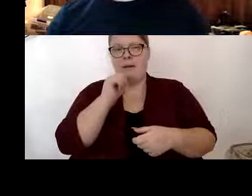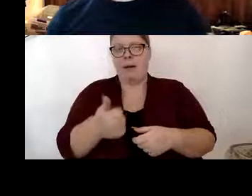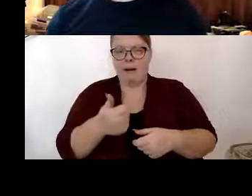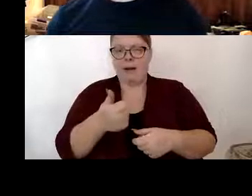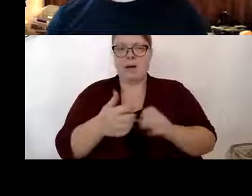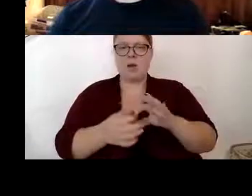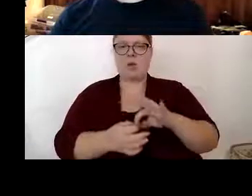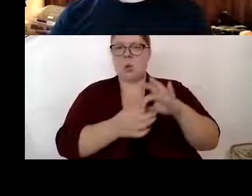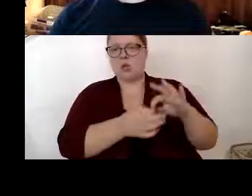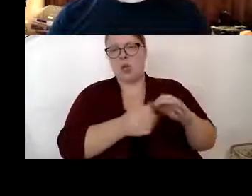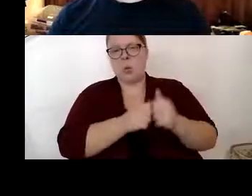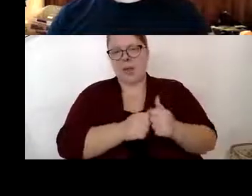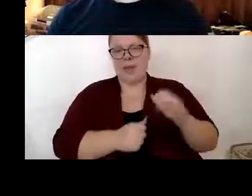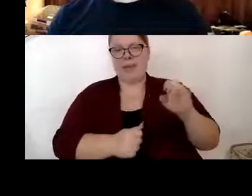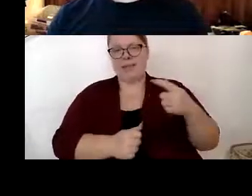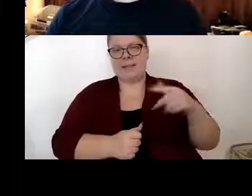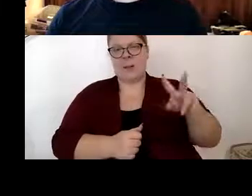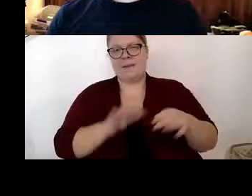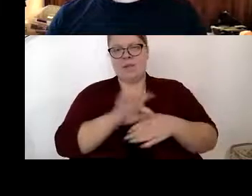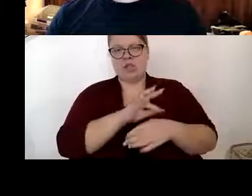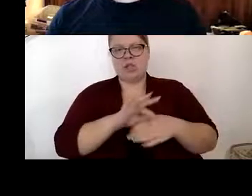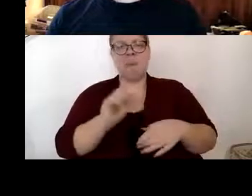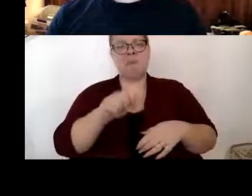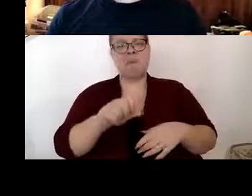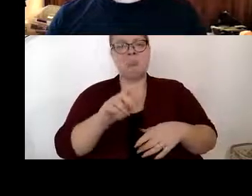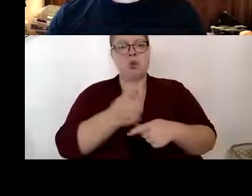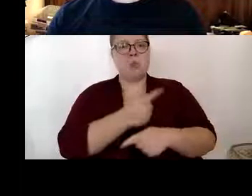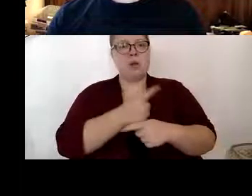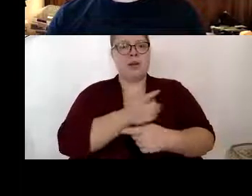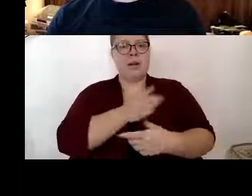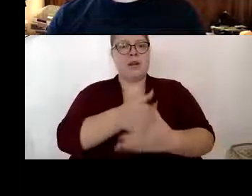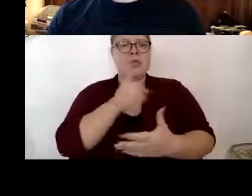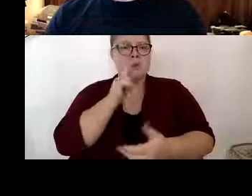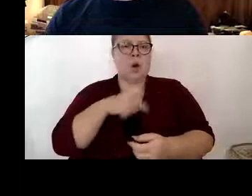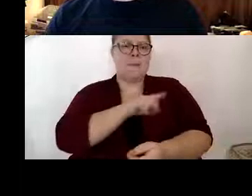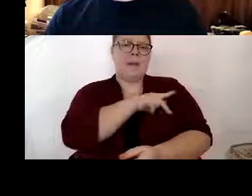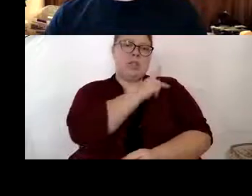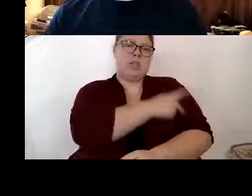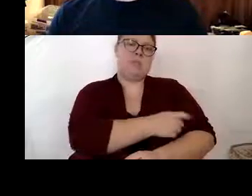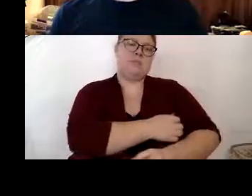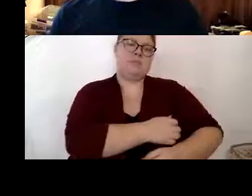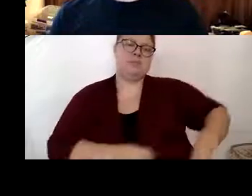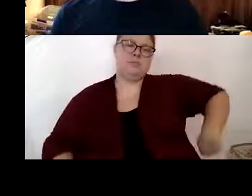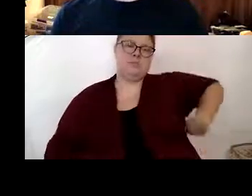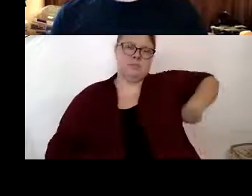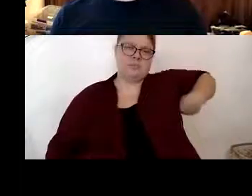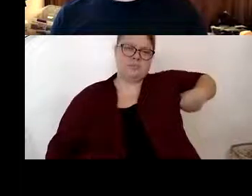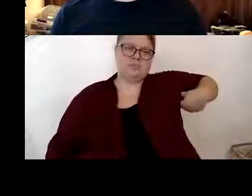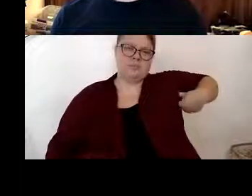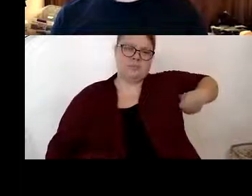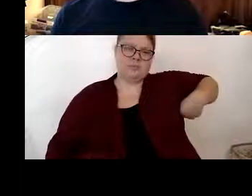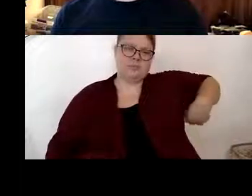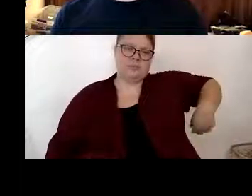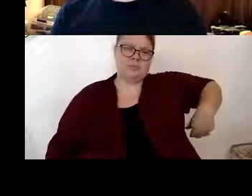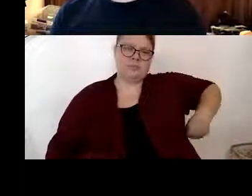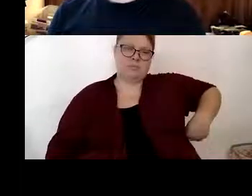making it an incredibly appropriate intervention for our patients. All right. One of the things that I talk about too is